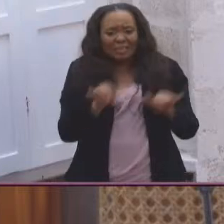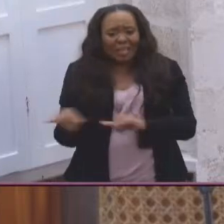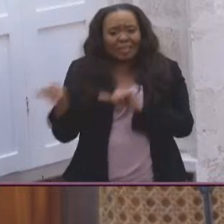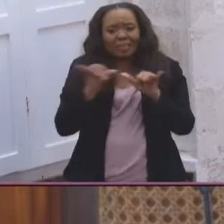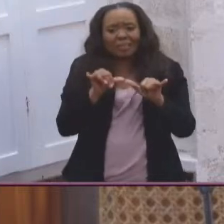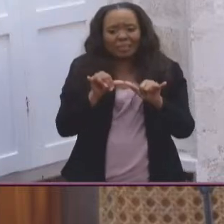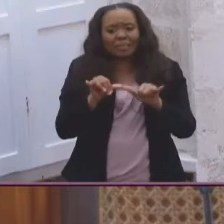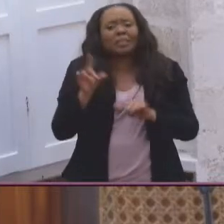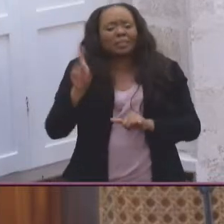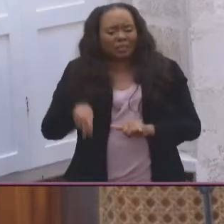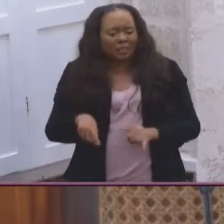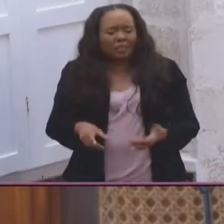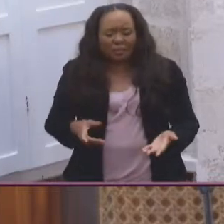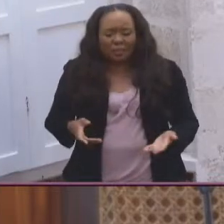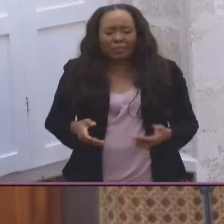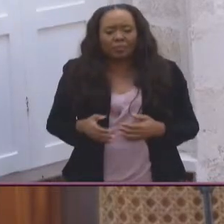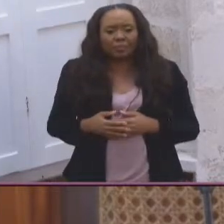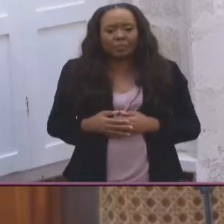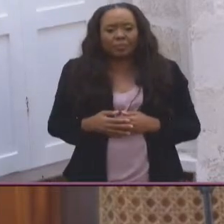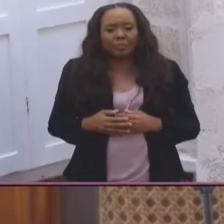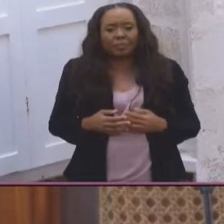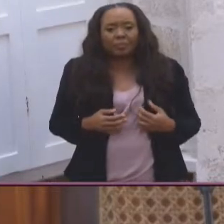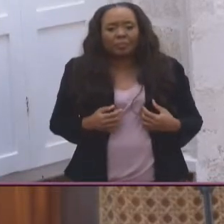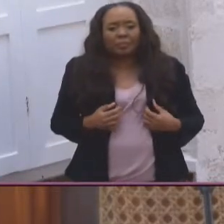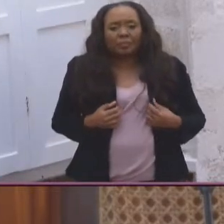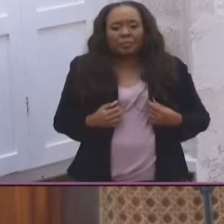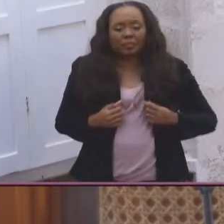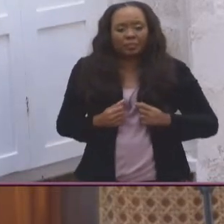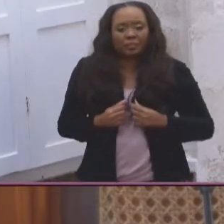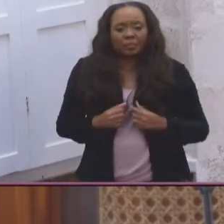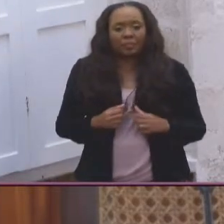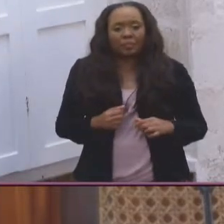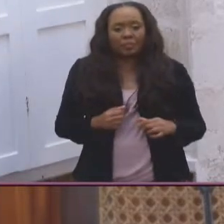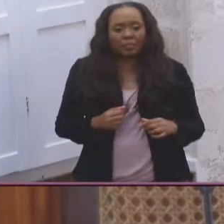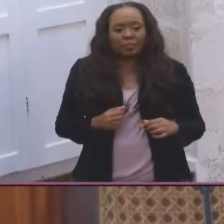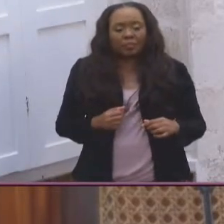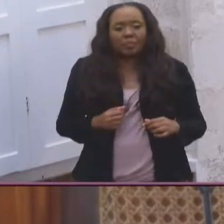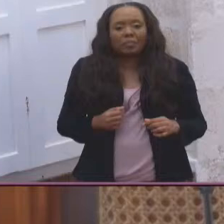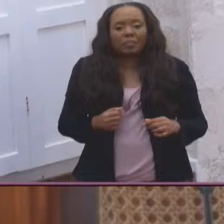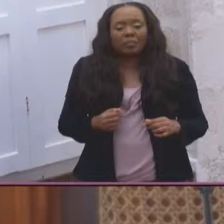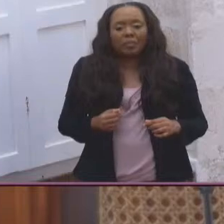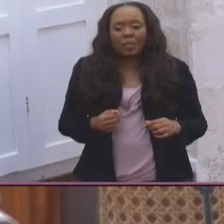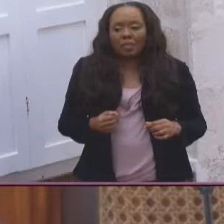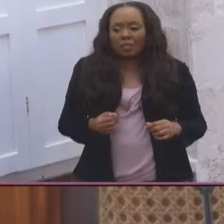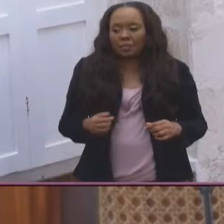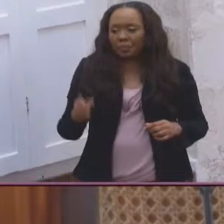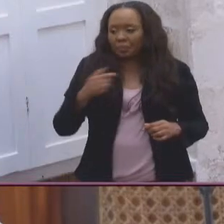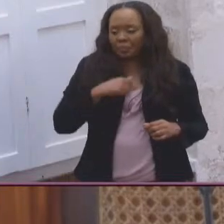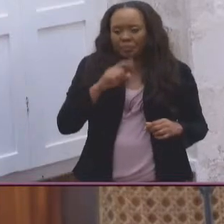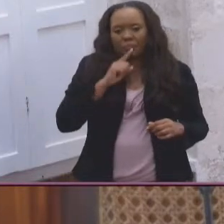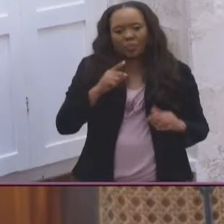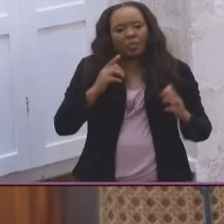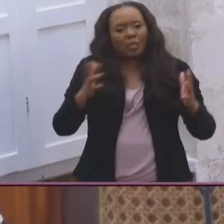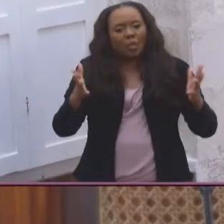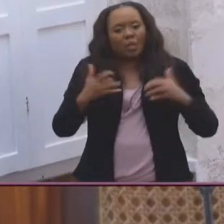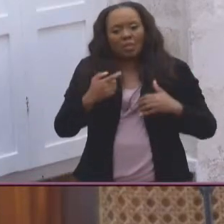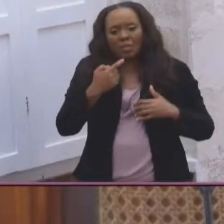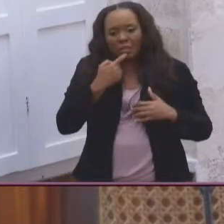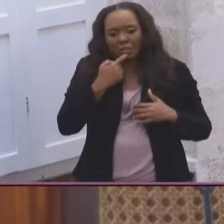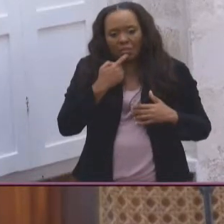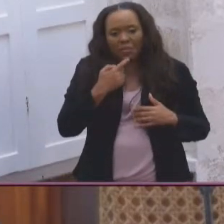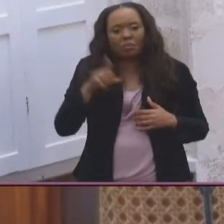So, sir, I just really wanted to say that we have as a country to reinforce